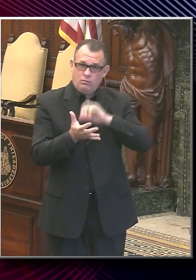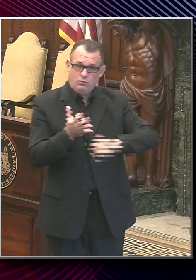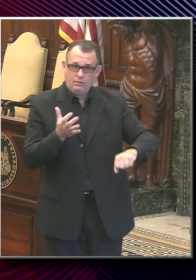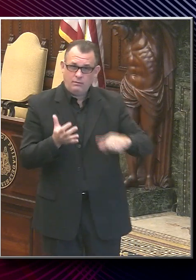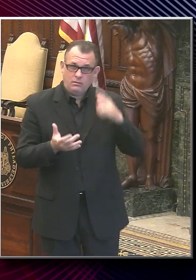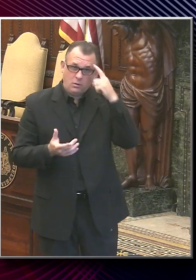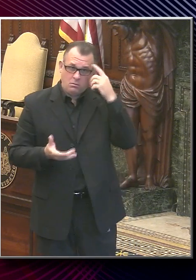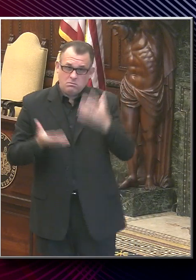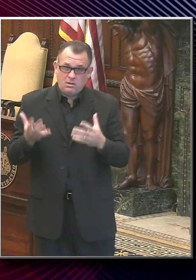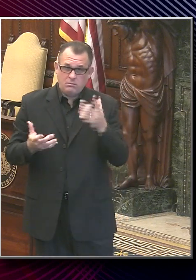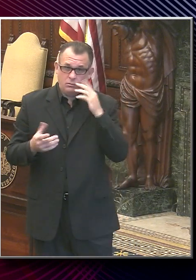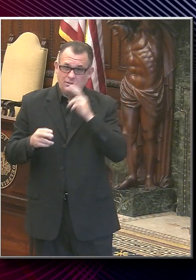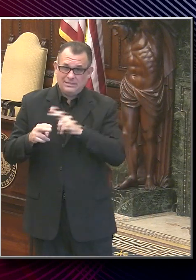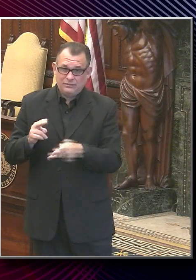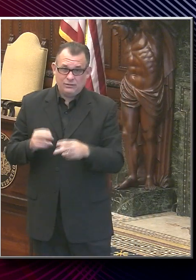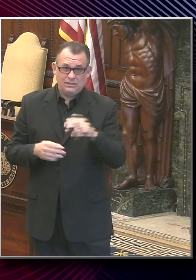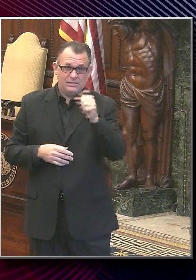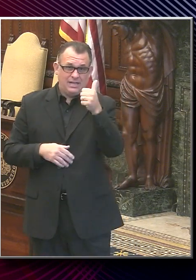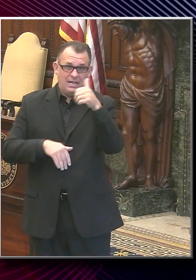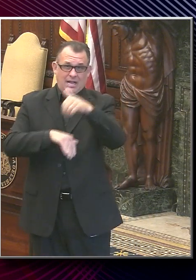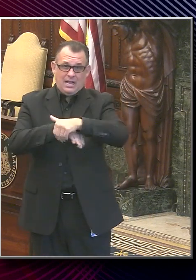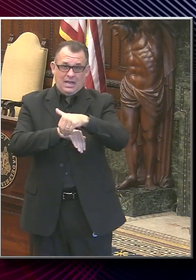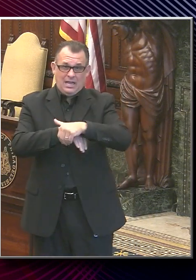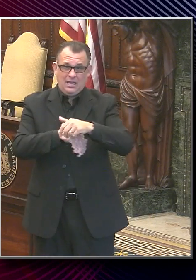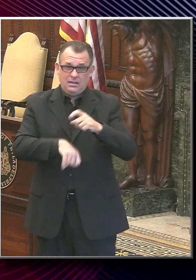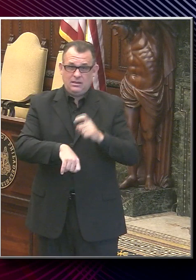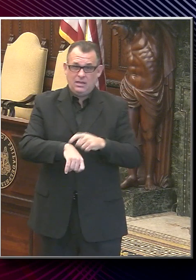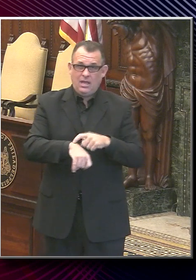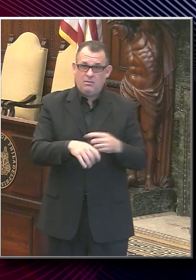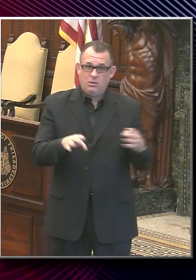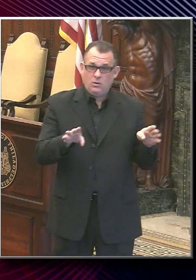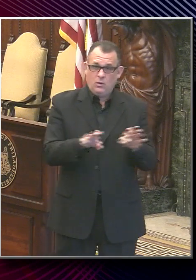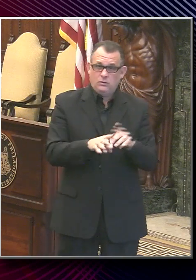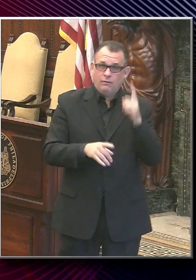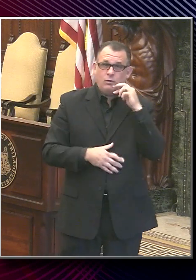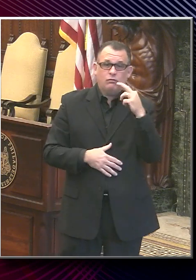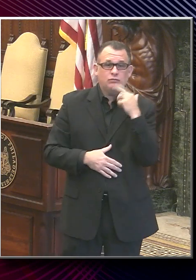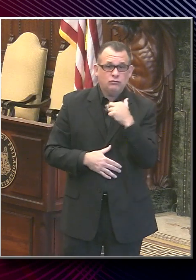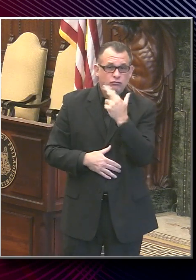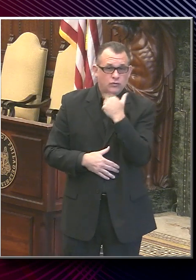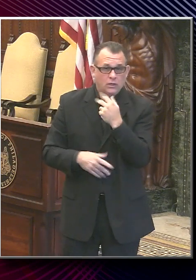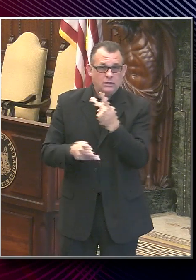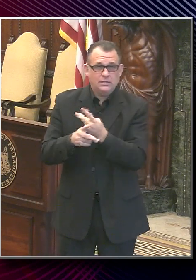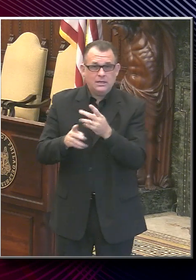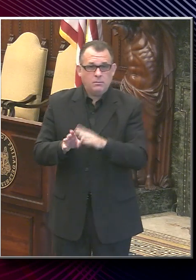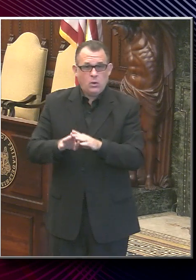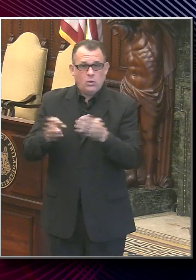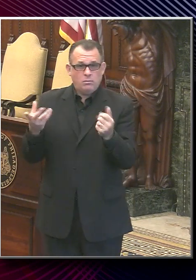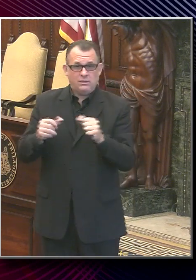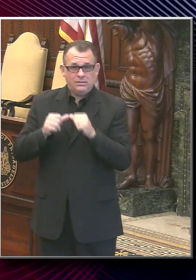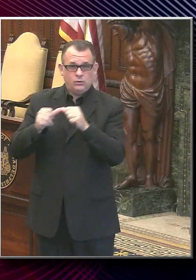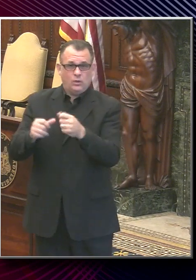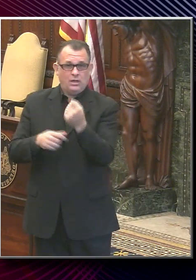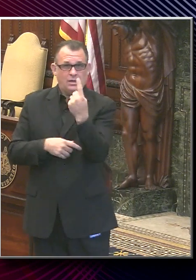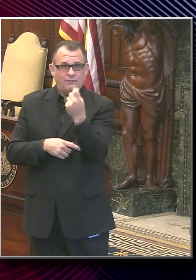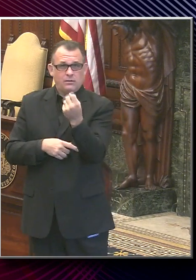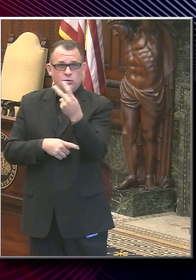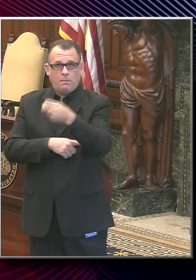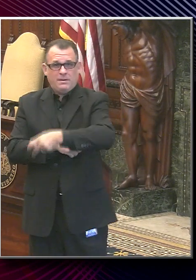the 10 p.m. curfew for restaurants so that some of those workers would be able to maybe make more